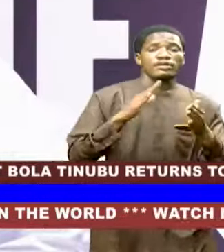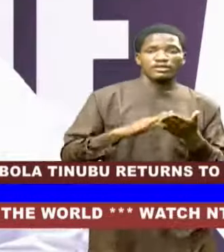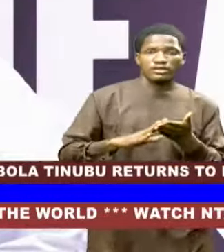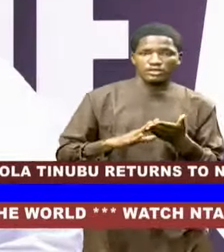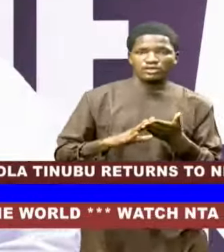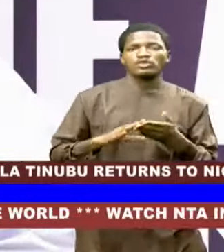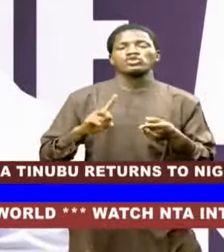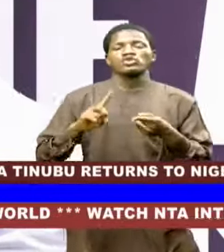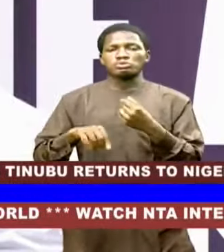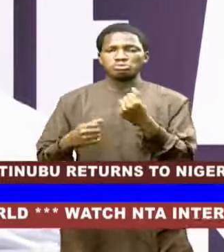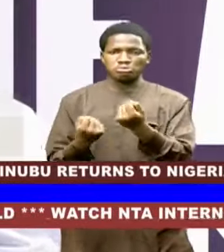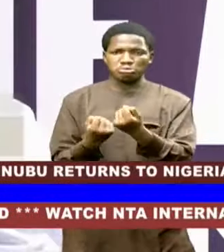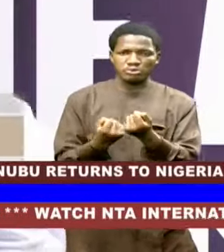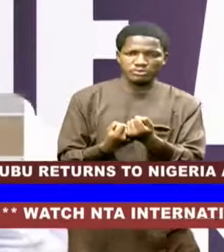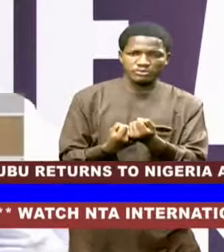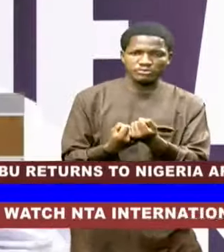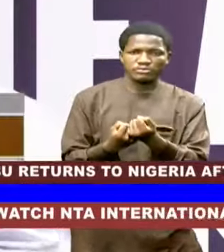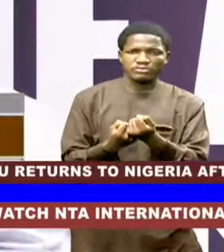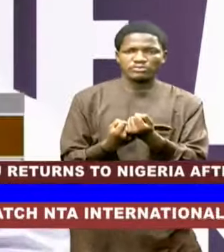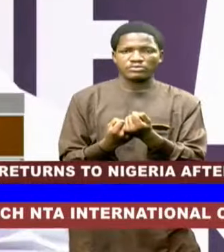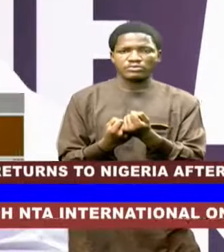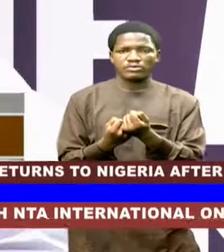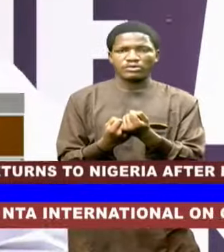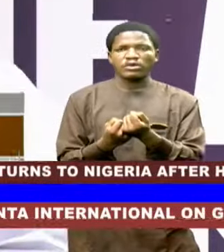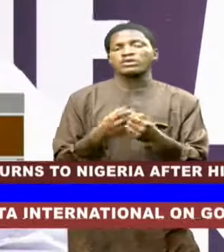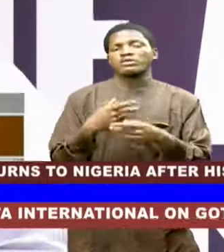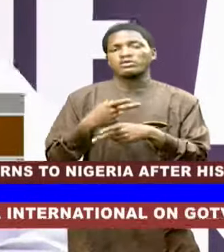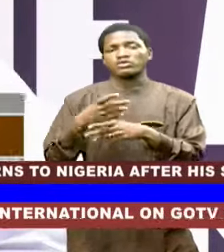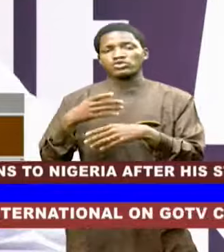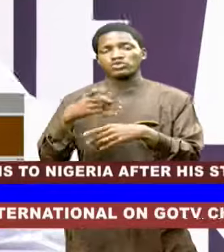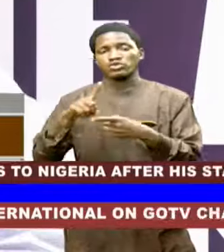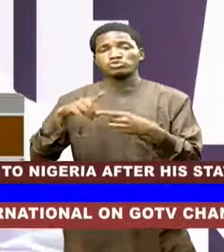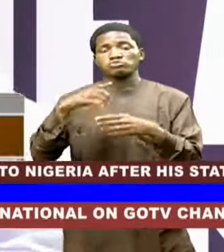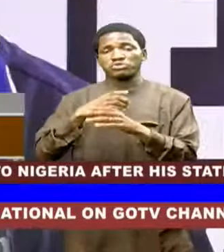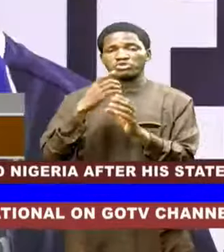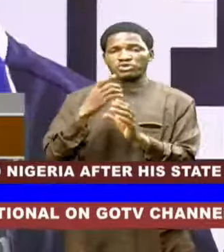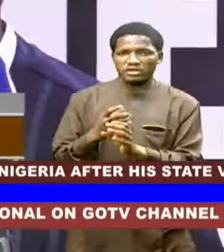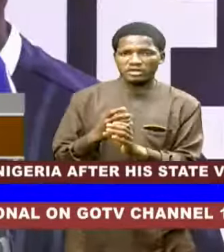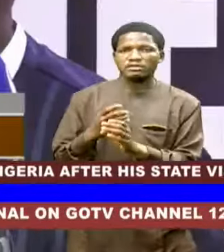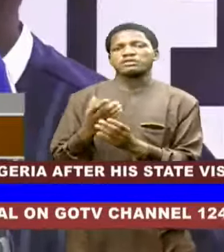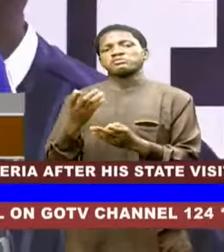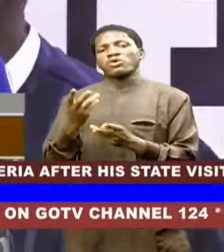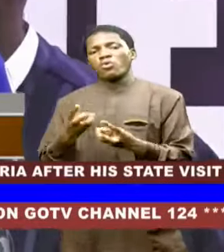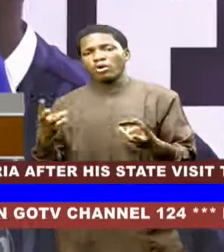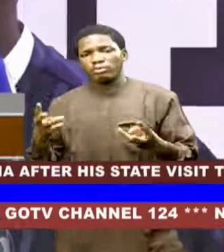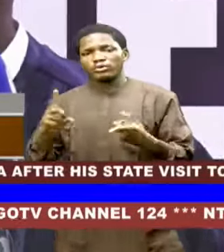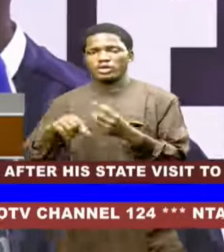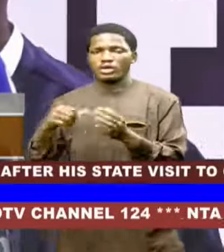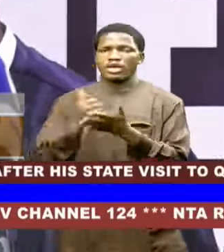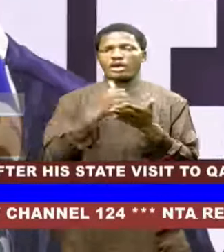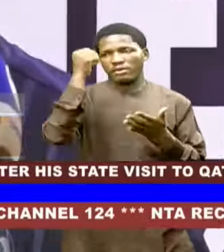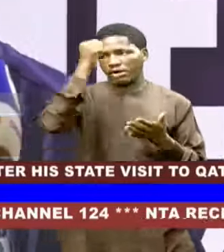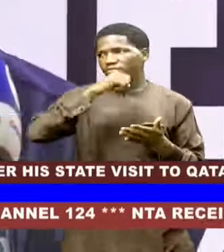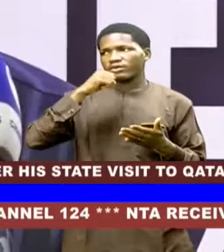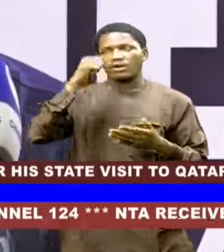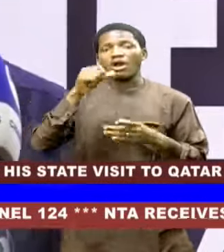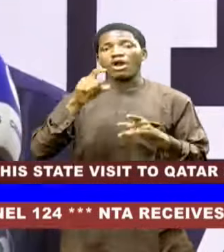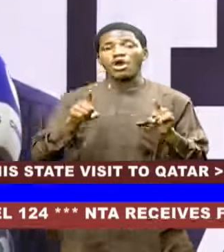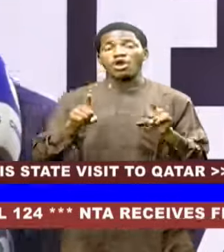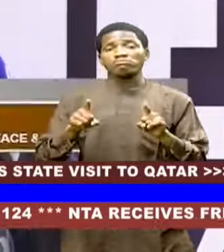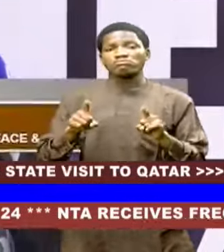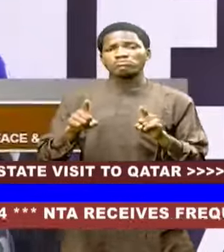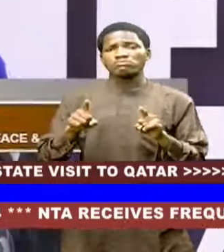the proliferation of arms and light weapons into Africa. Promoting effective conflict prevention